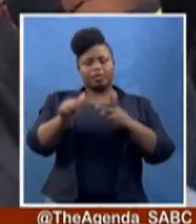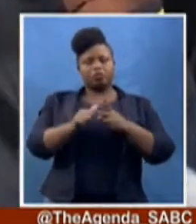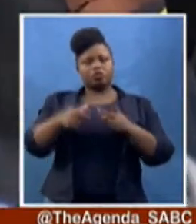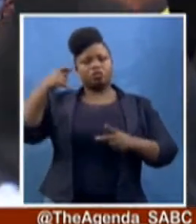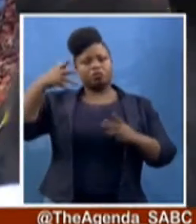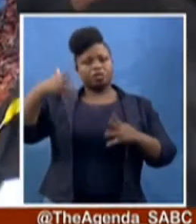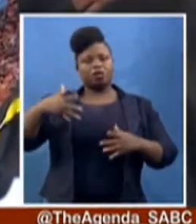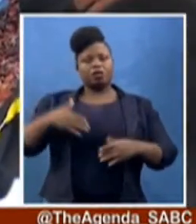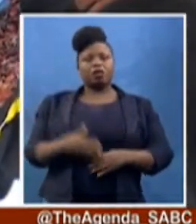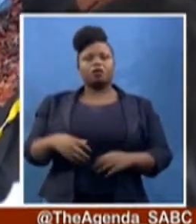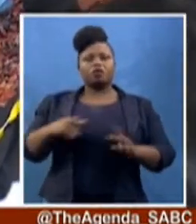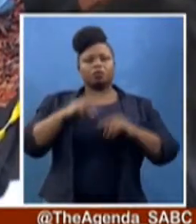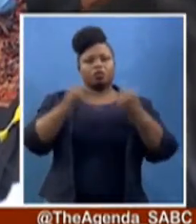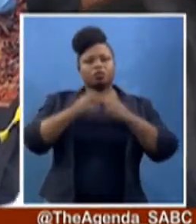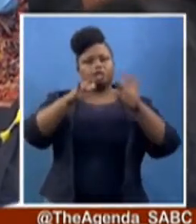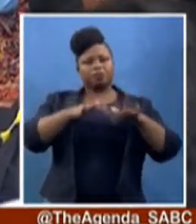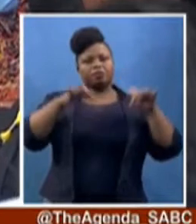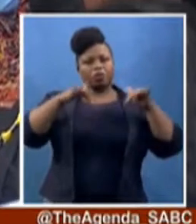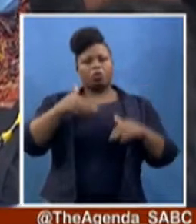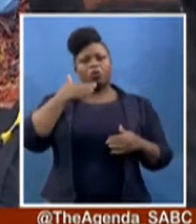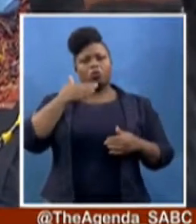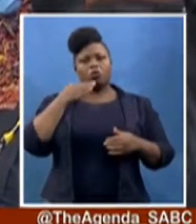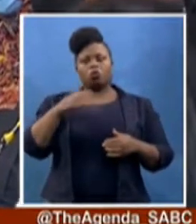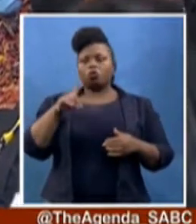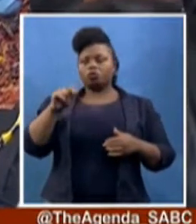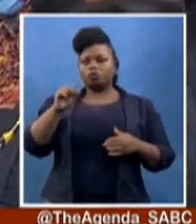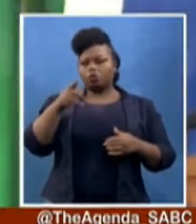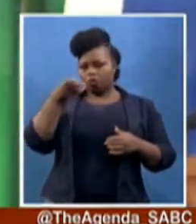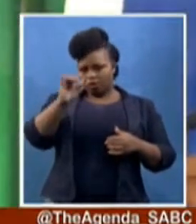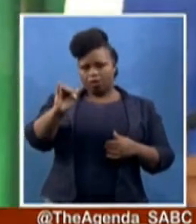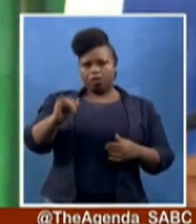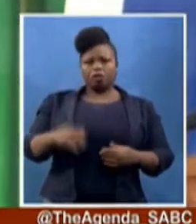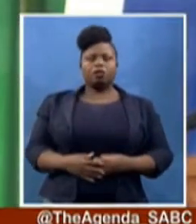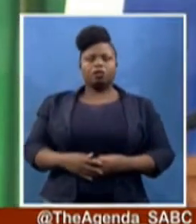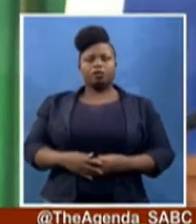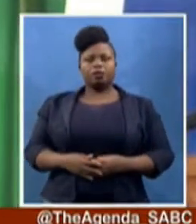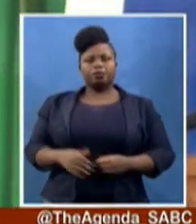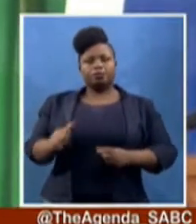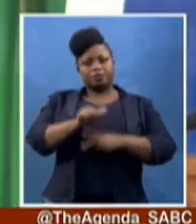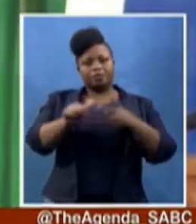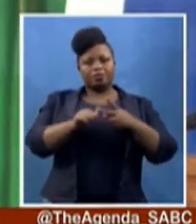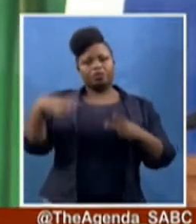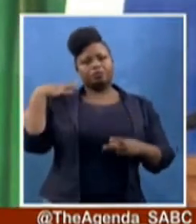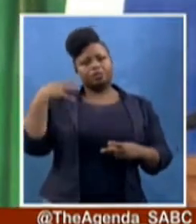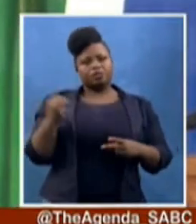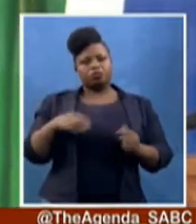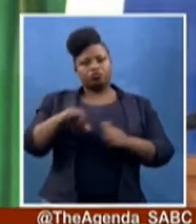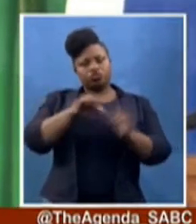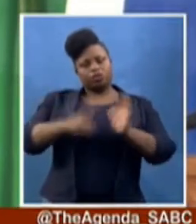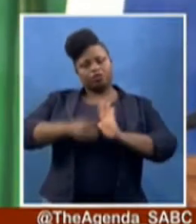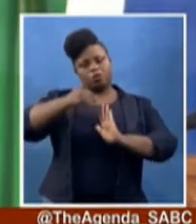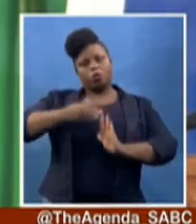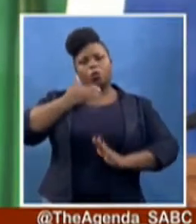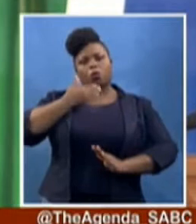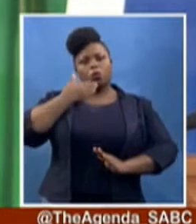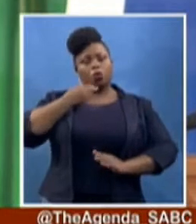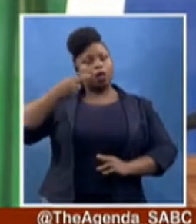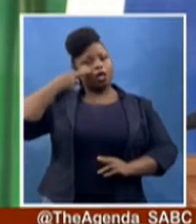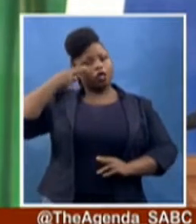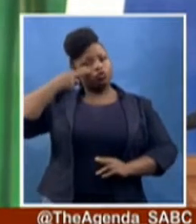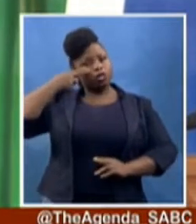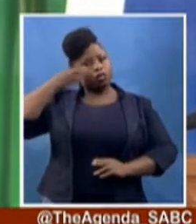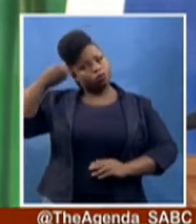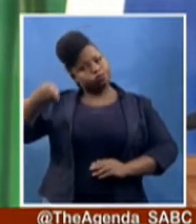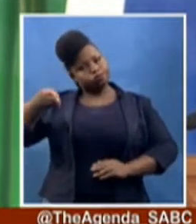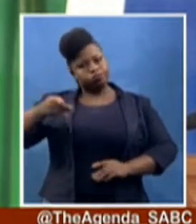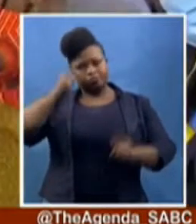Tsinodi, the Deputy Minister of Social Development, Sesi Henrietta Bupape Zulu, members of the Provincial Executive Council